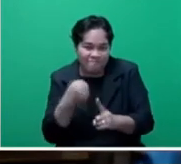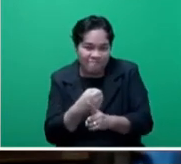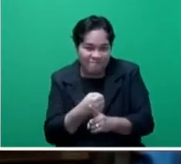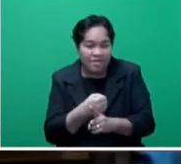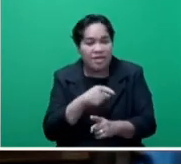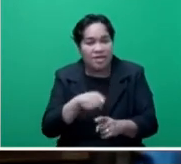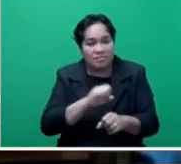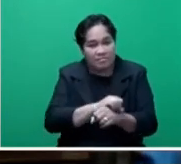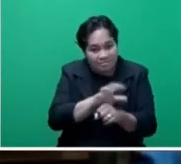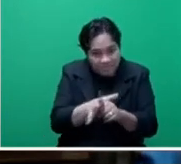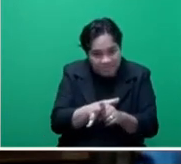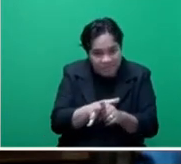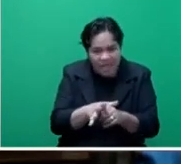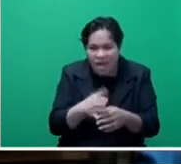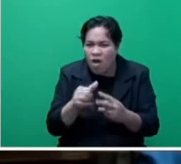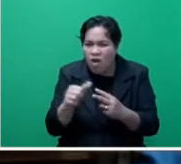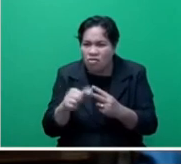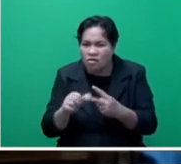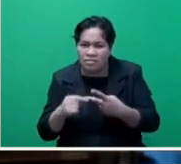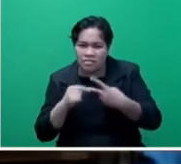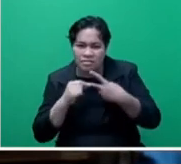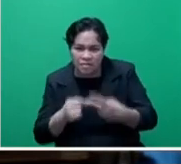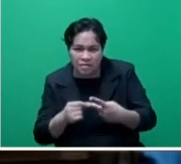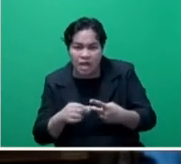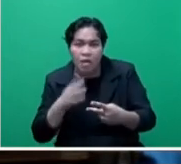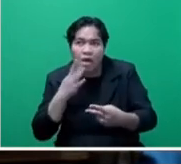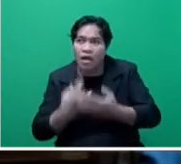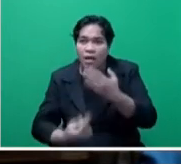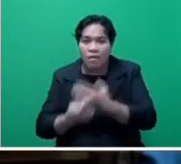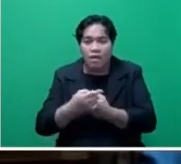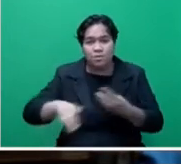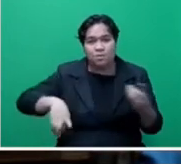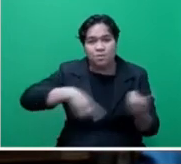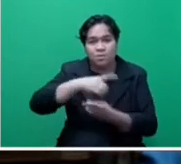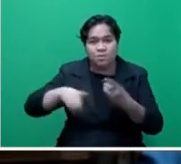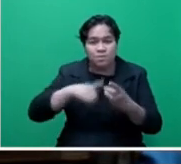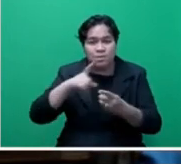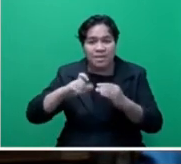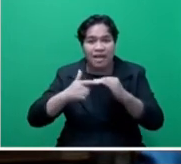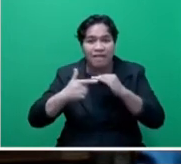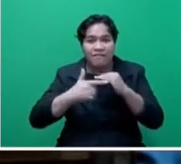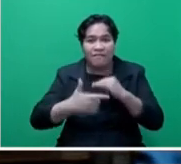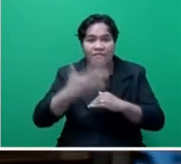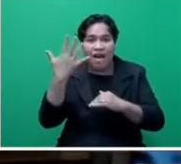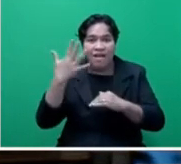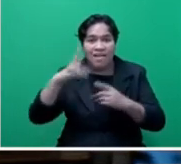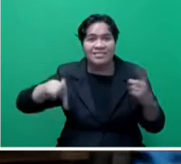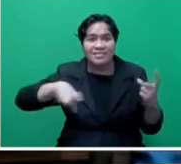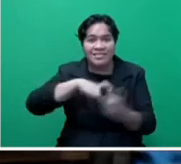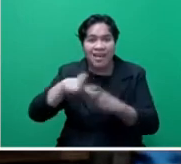and also dealing with the devastation of a Category 5 tropical cyclone. Our mothers play a critical role